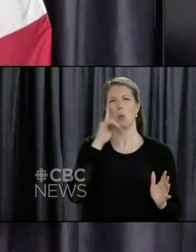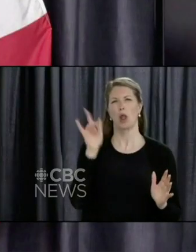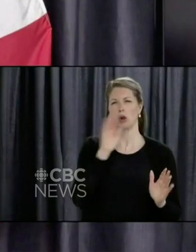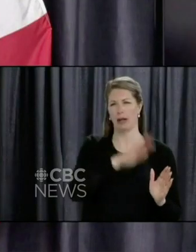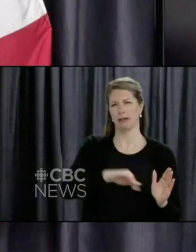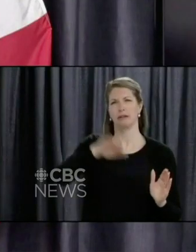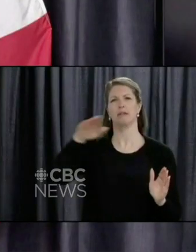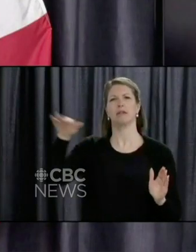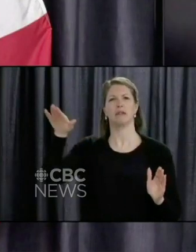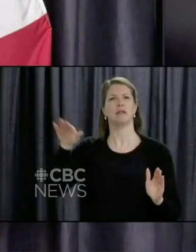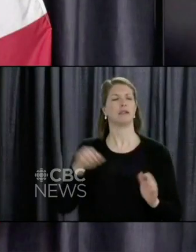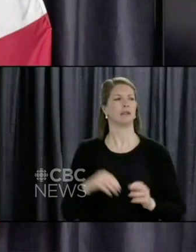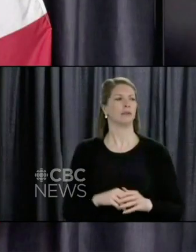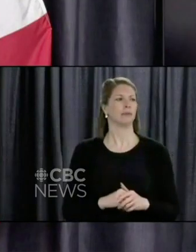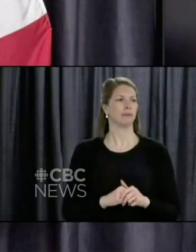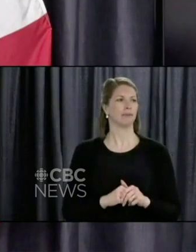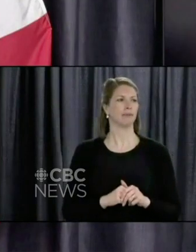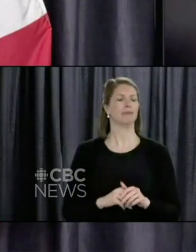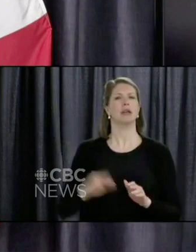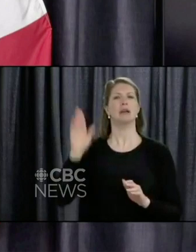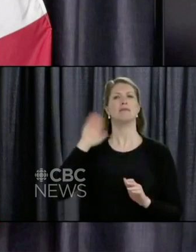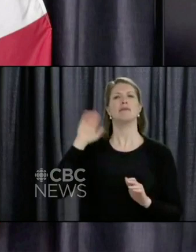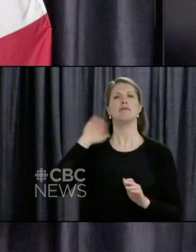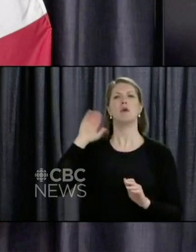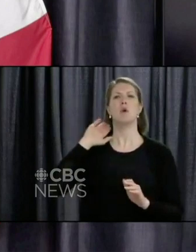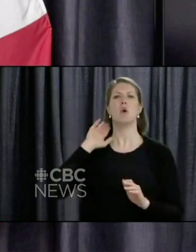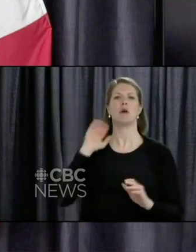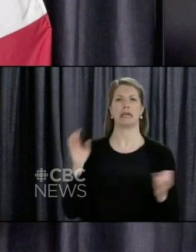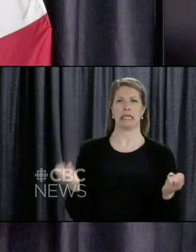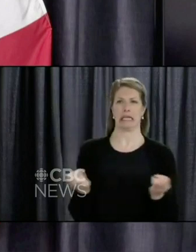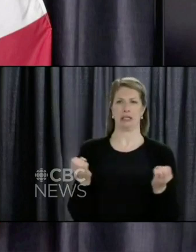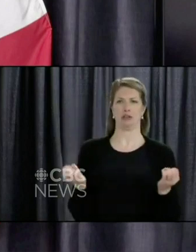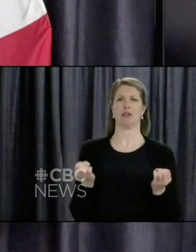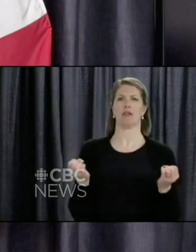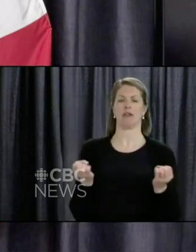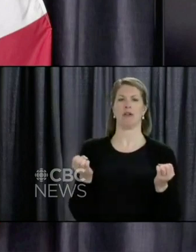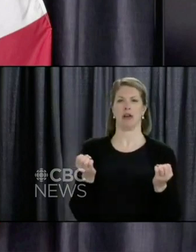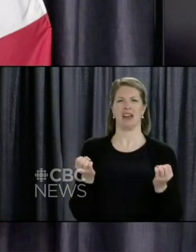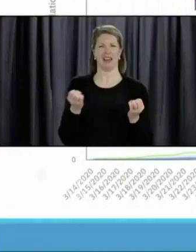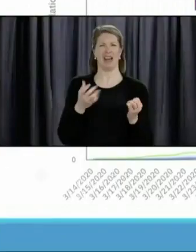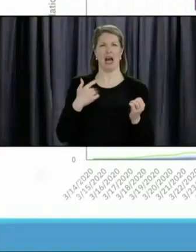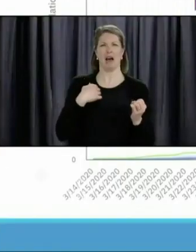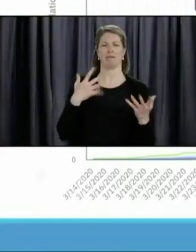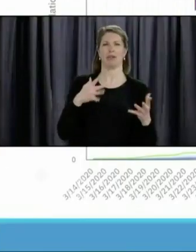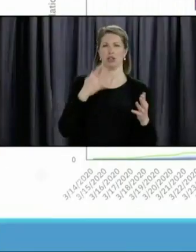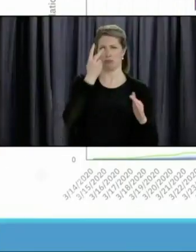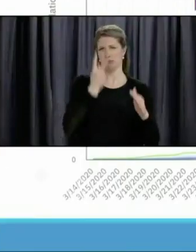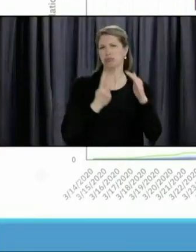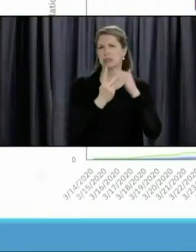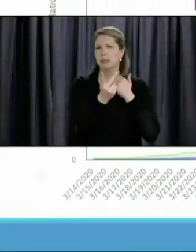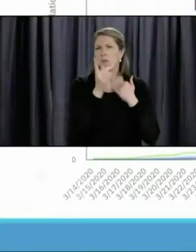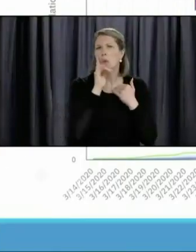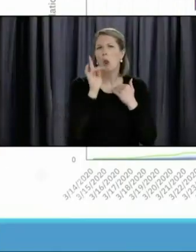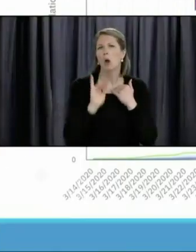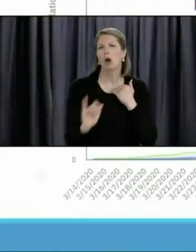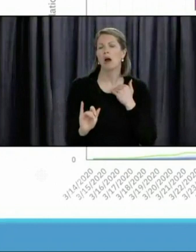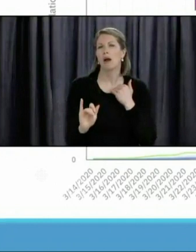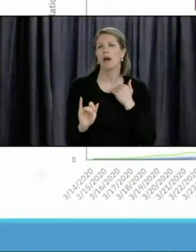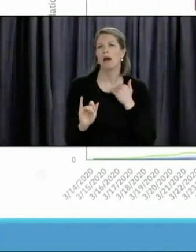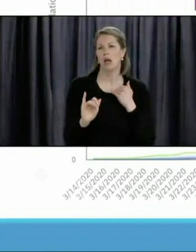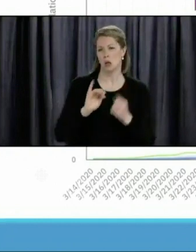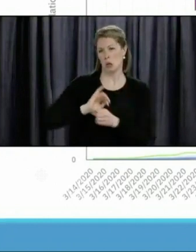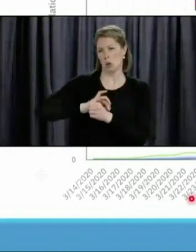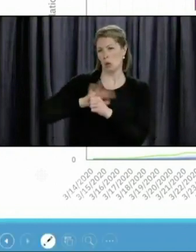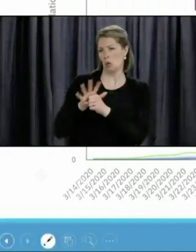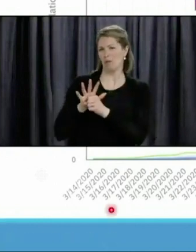slide prior to the Easter presentation because it captures a fair bit in terms of the trajectory of COVID-19 in